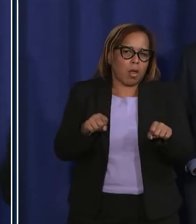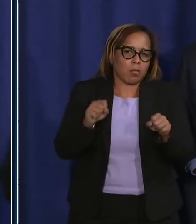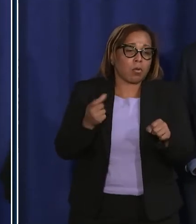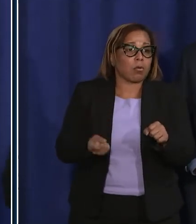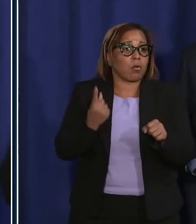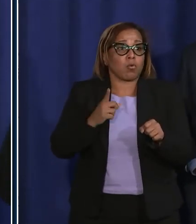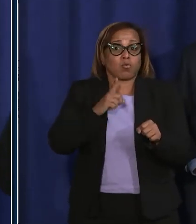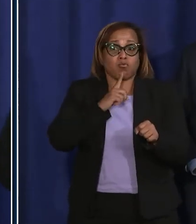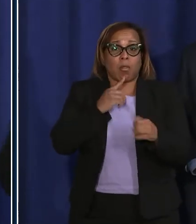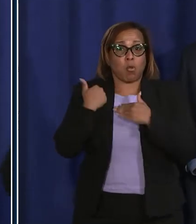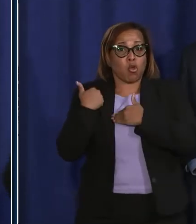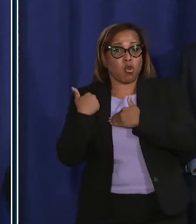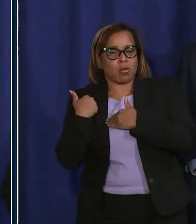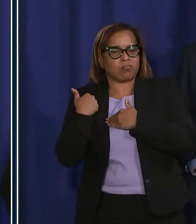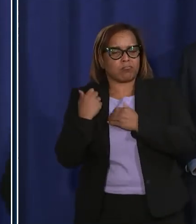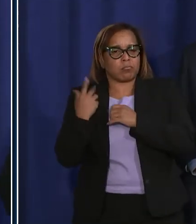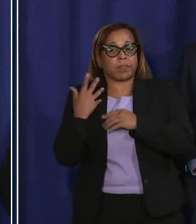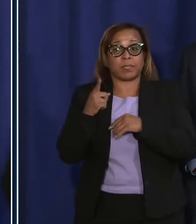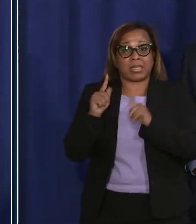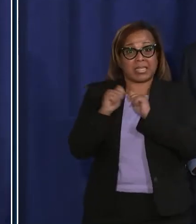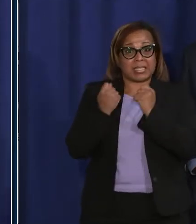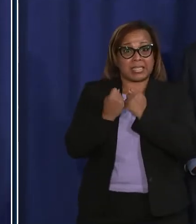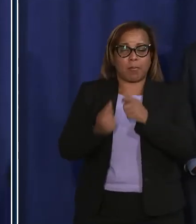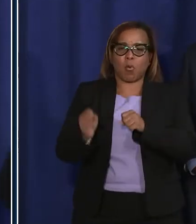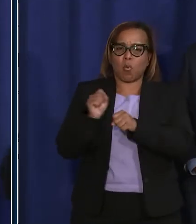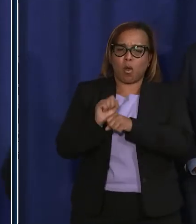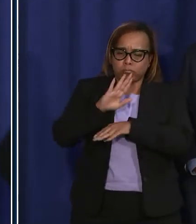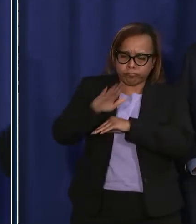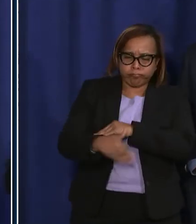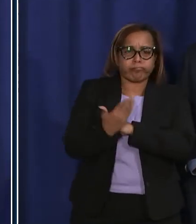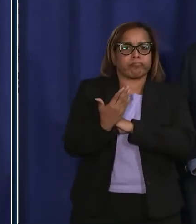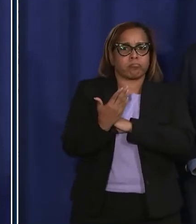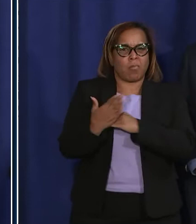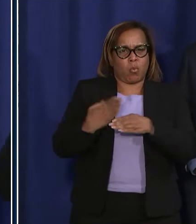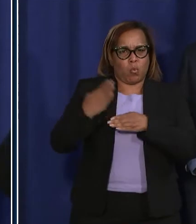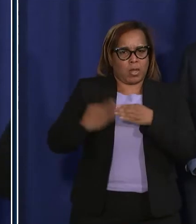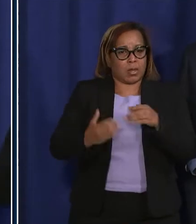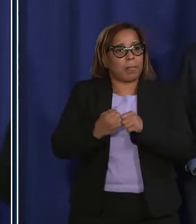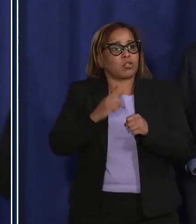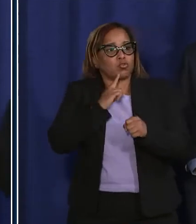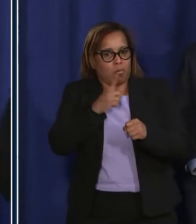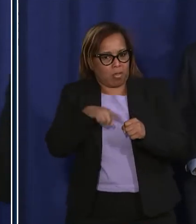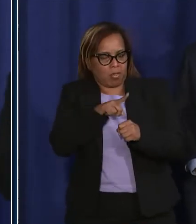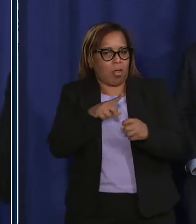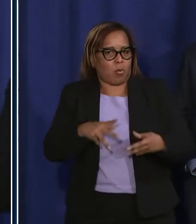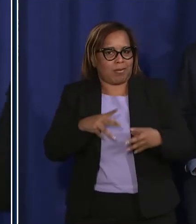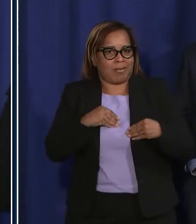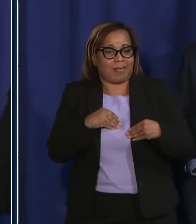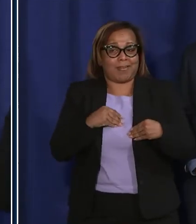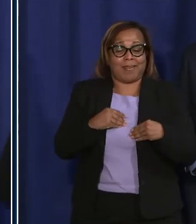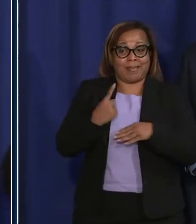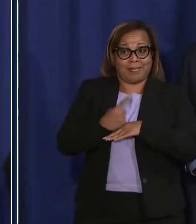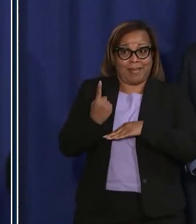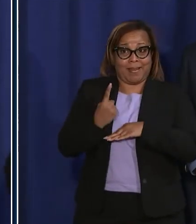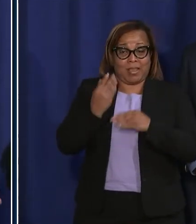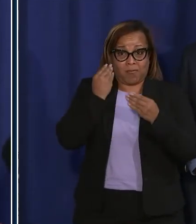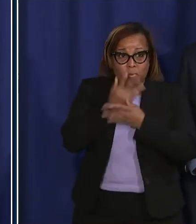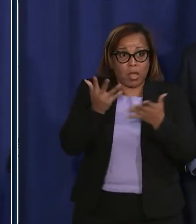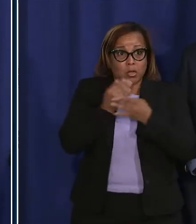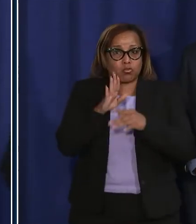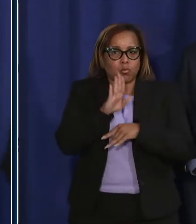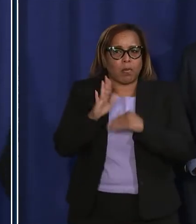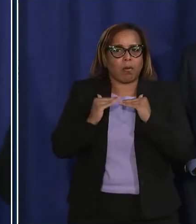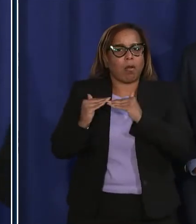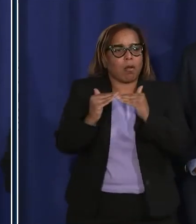to relieve any burden. His team worked round the clock all weekend long to make sure that they were getting data and information out to their